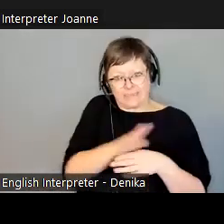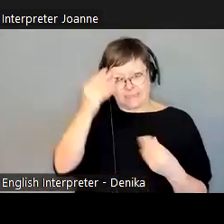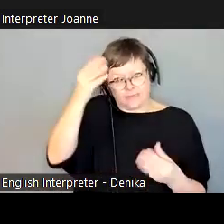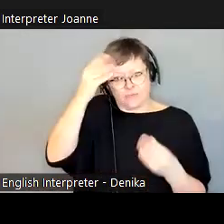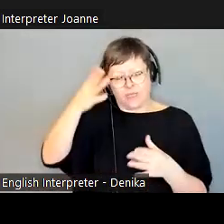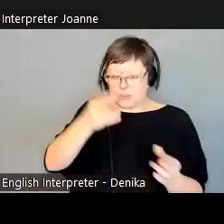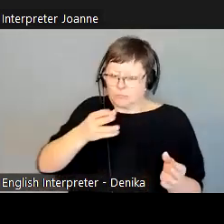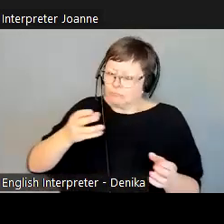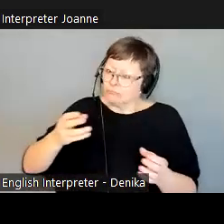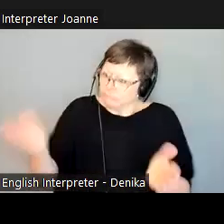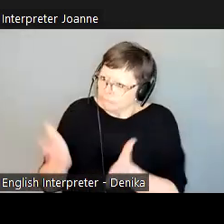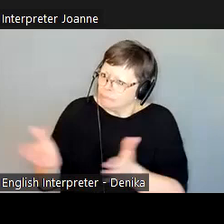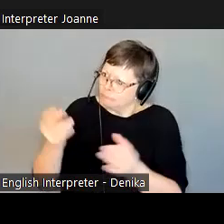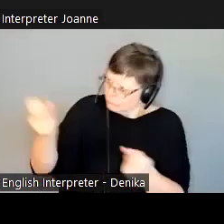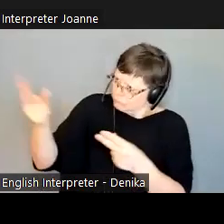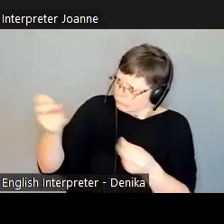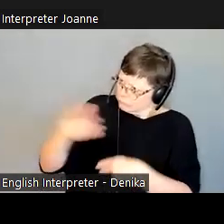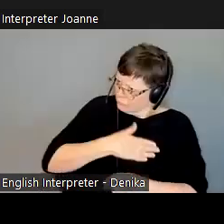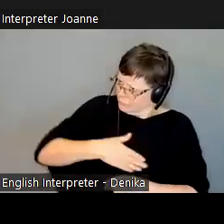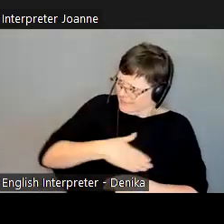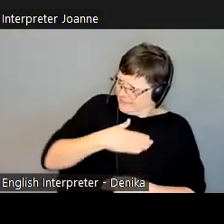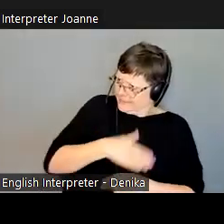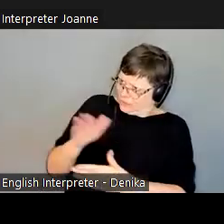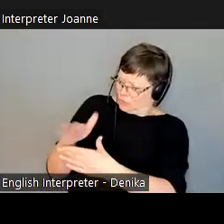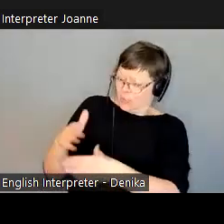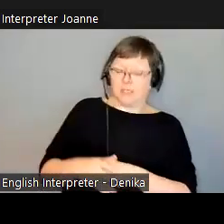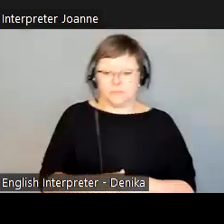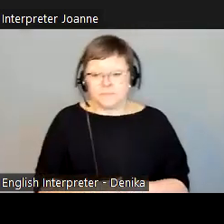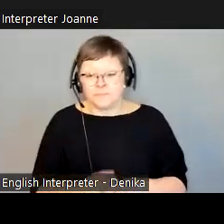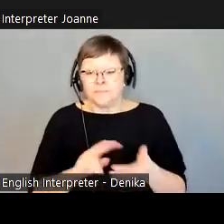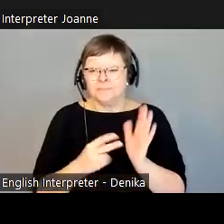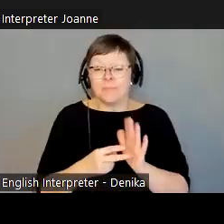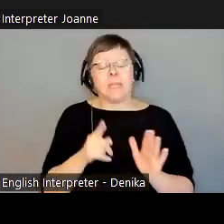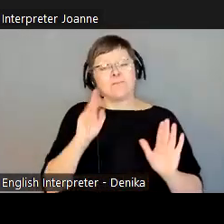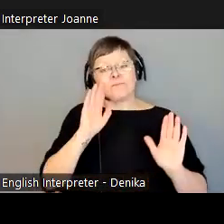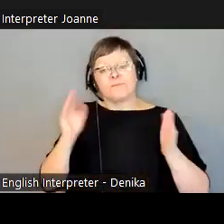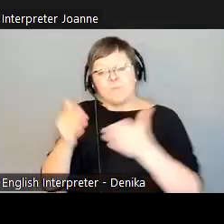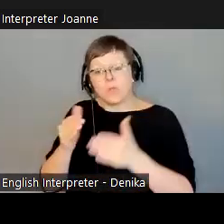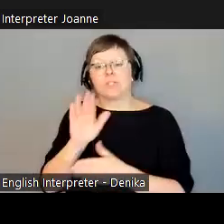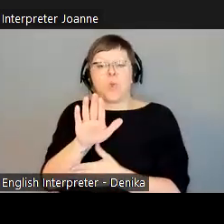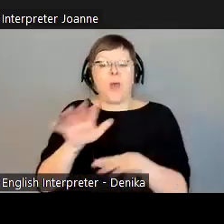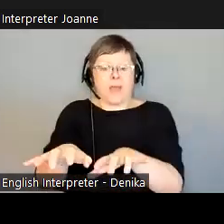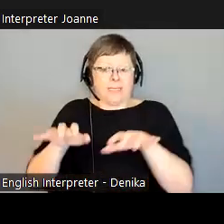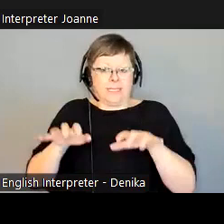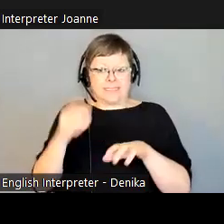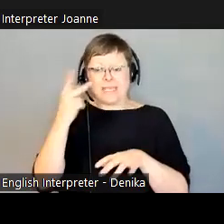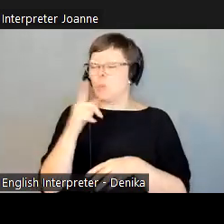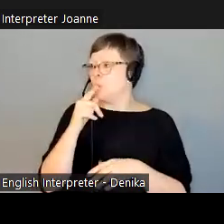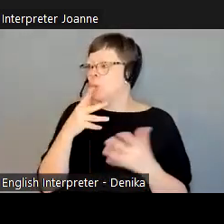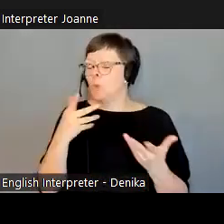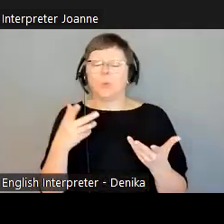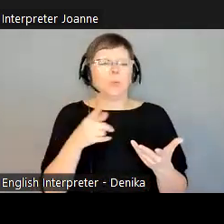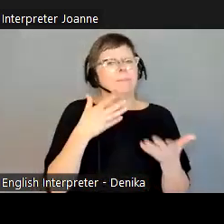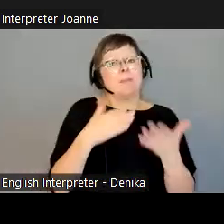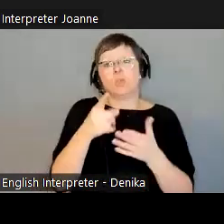is choose content based off your intended audience. So are you posting about a webinar